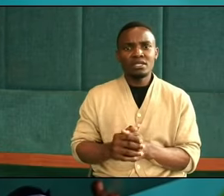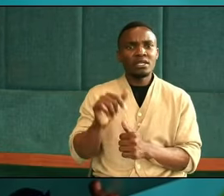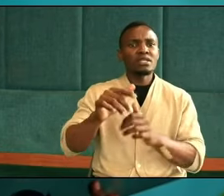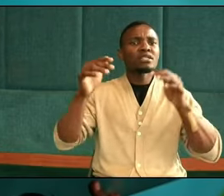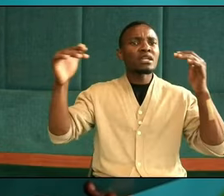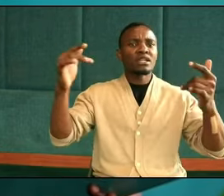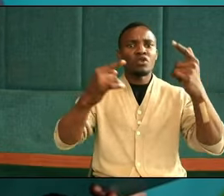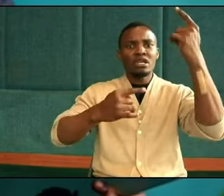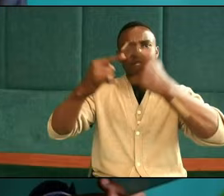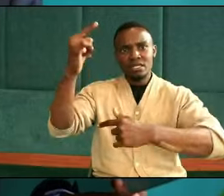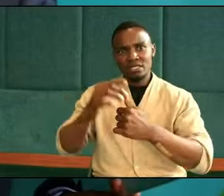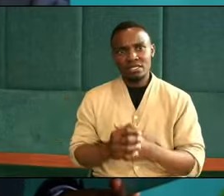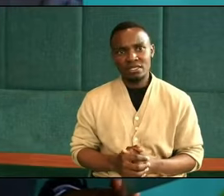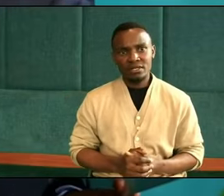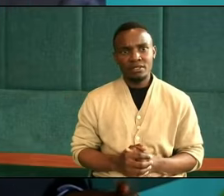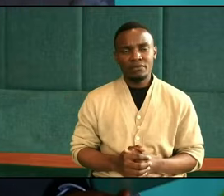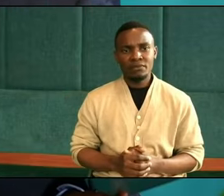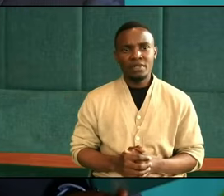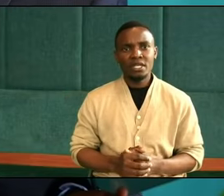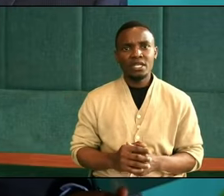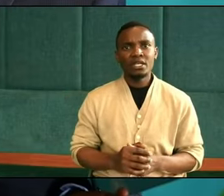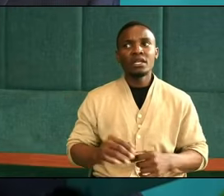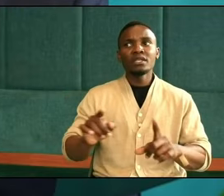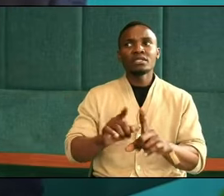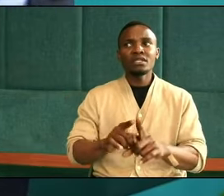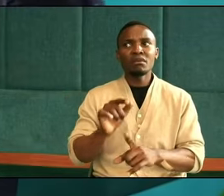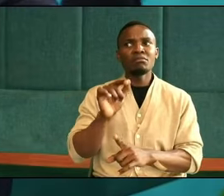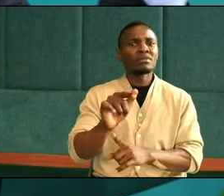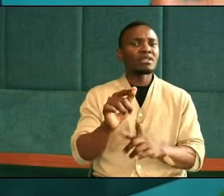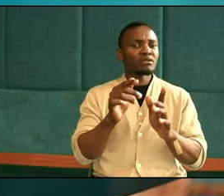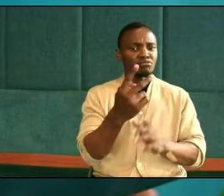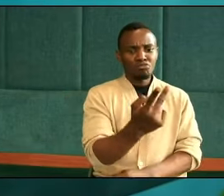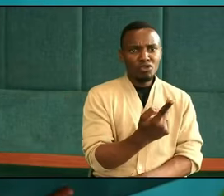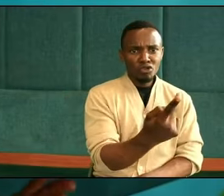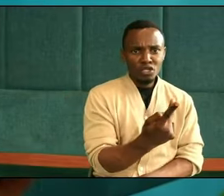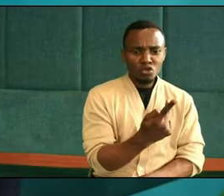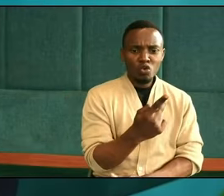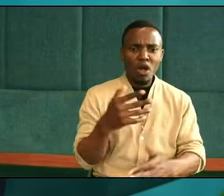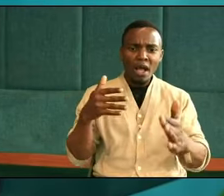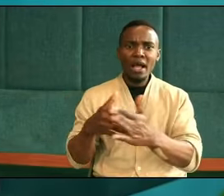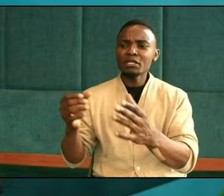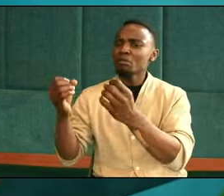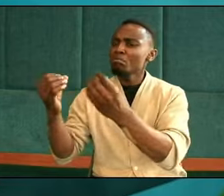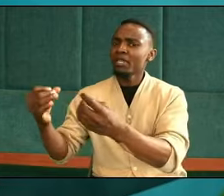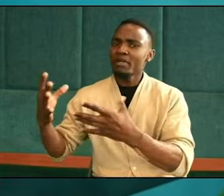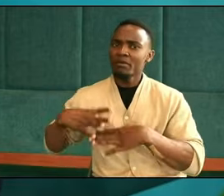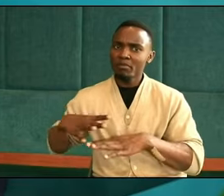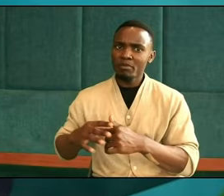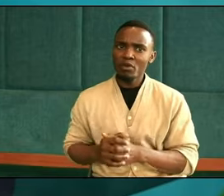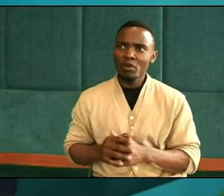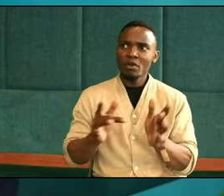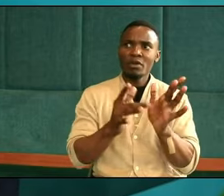this, given to this young man, men of God, against all odds. The Bible counts